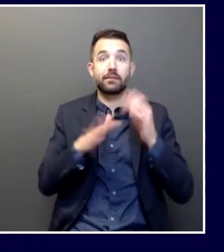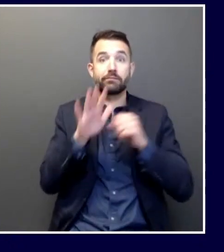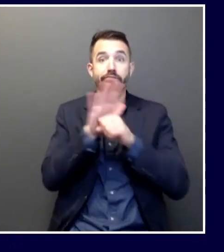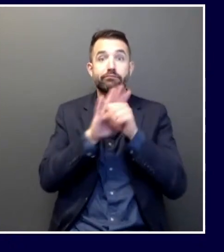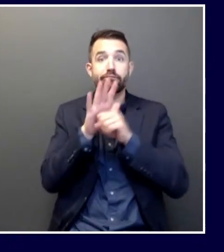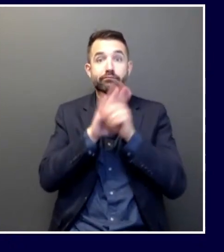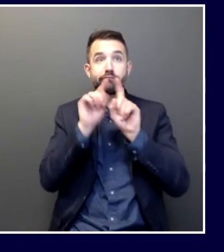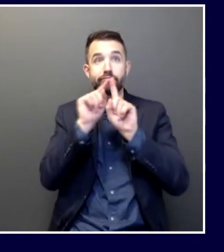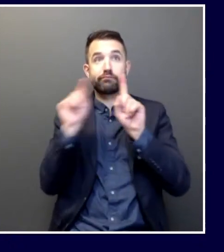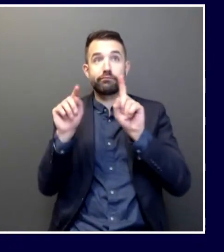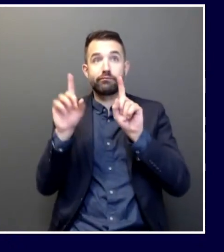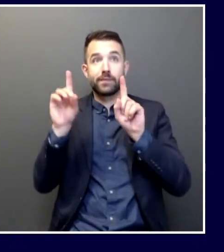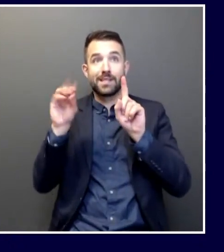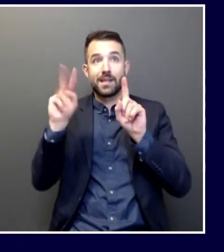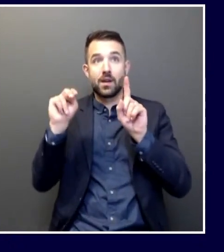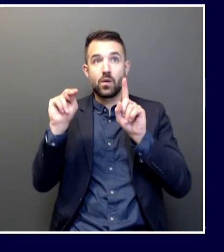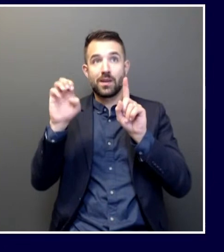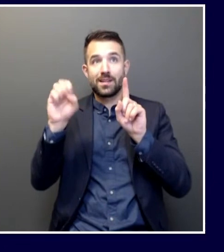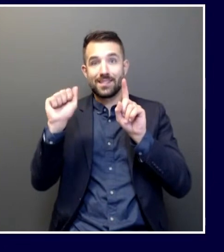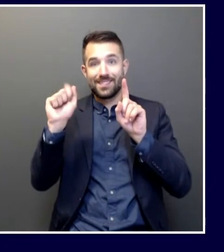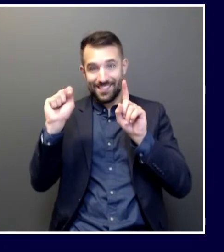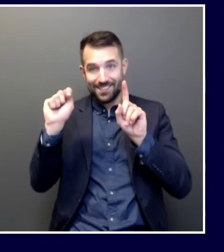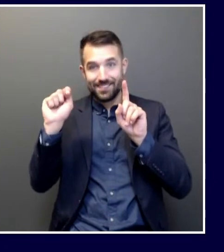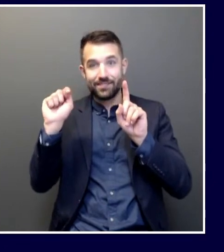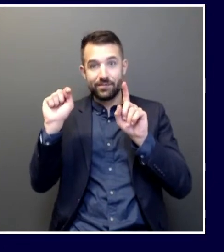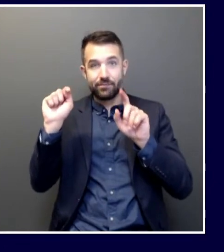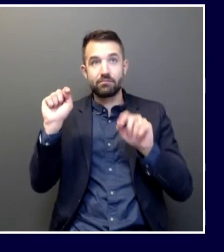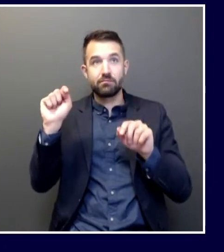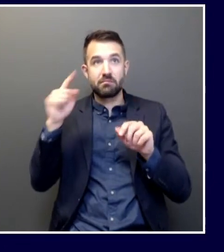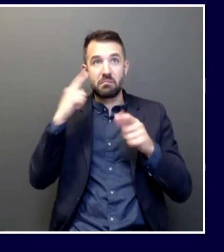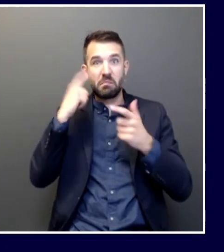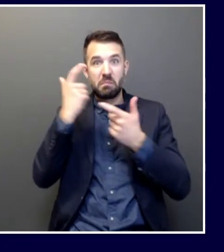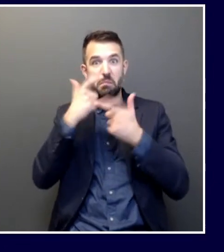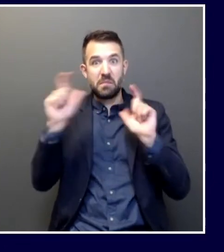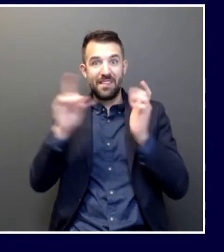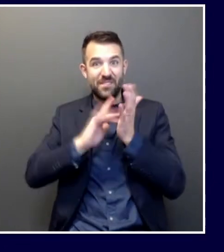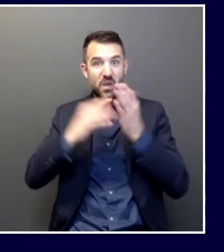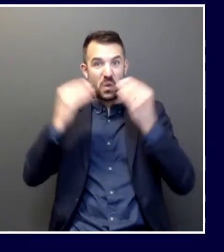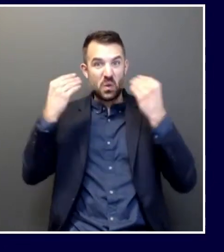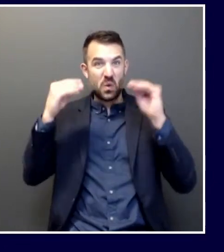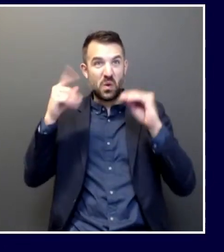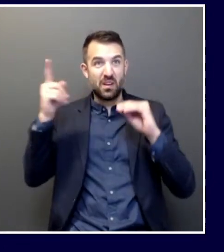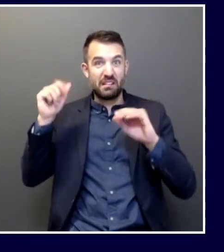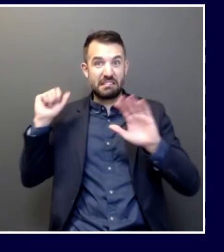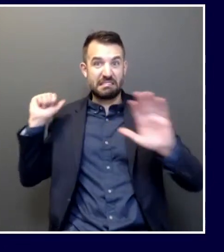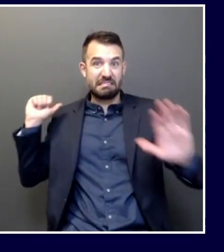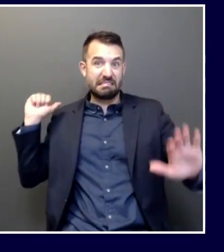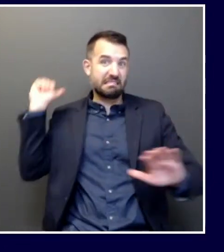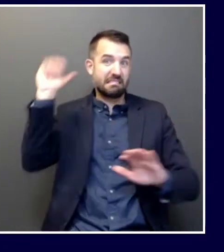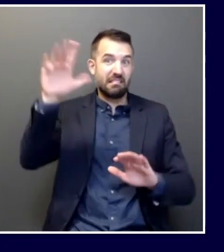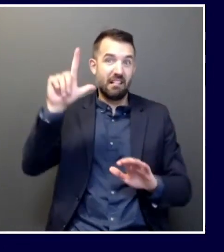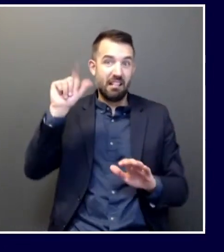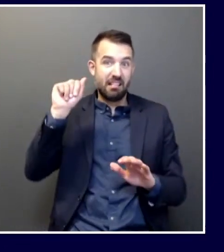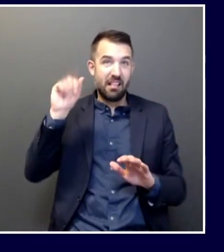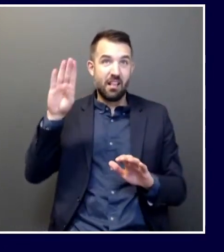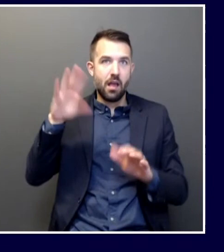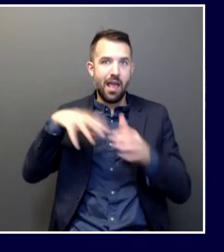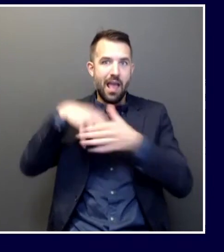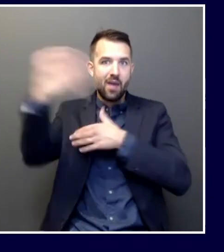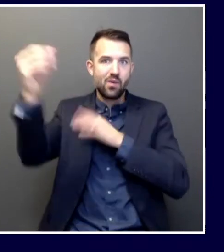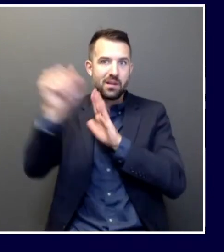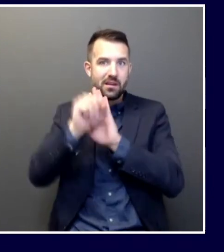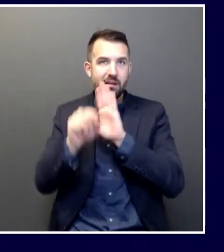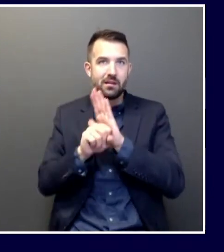were commercial pharmacies that were often sending those swabs to a central laboratory, not here in Maine, but to a big